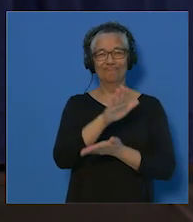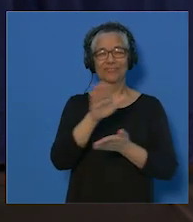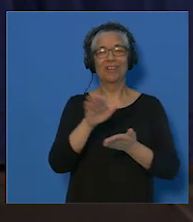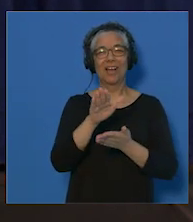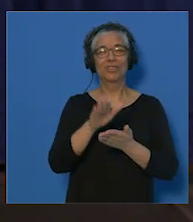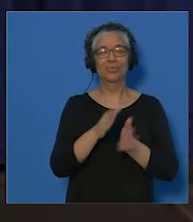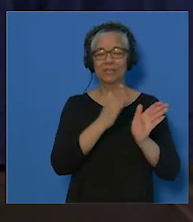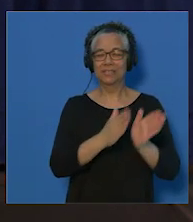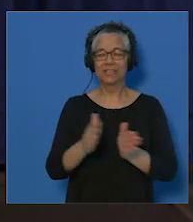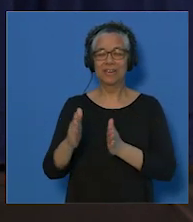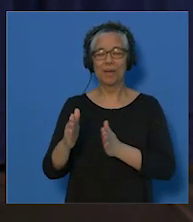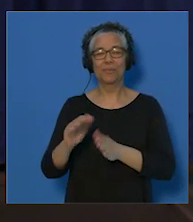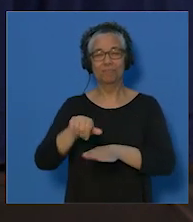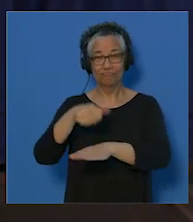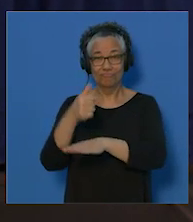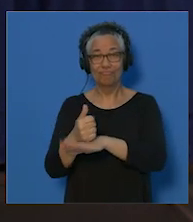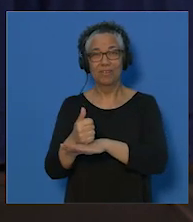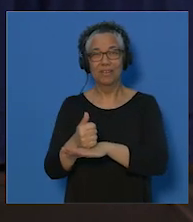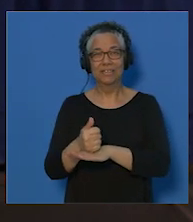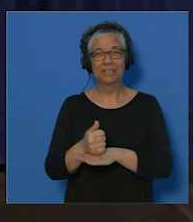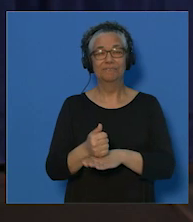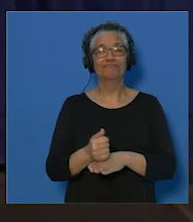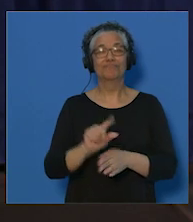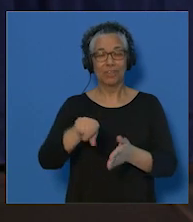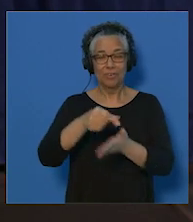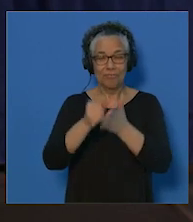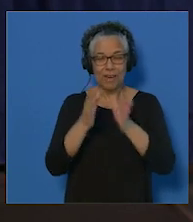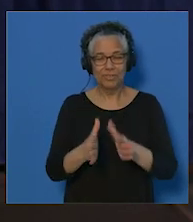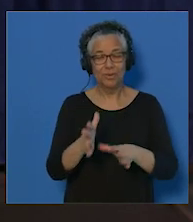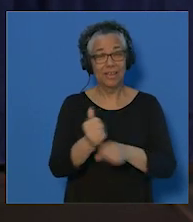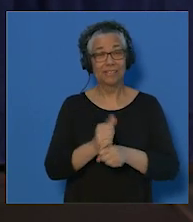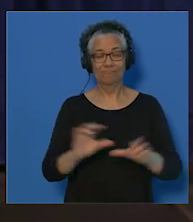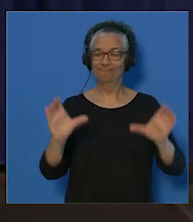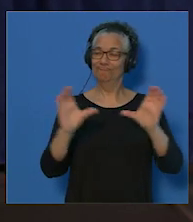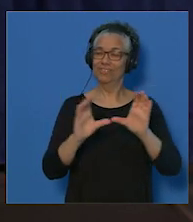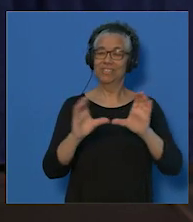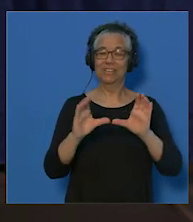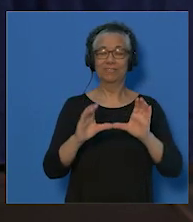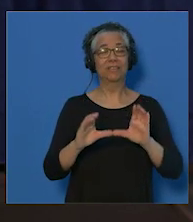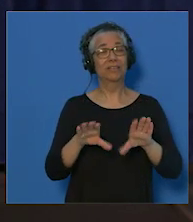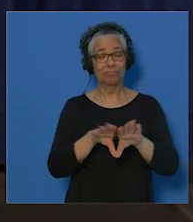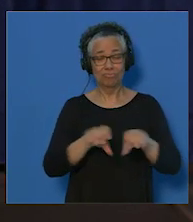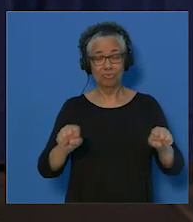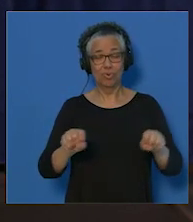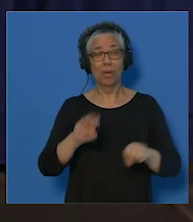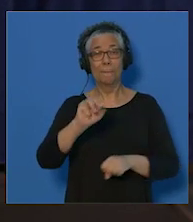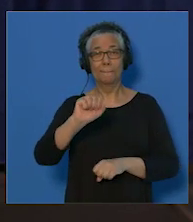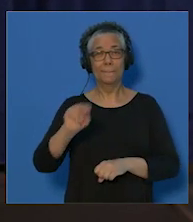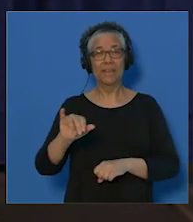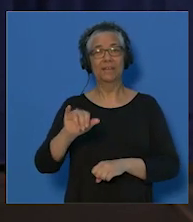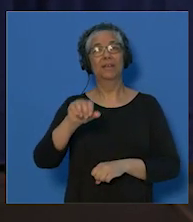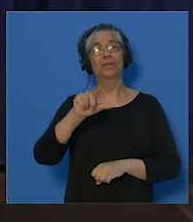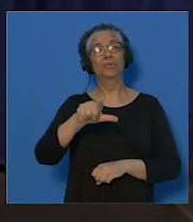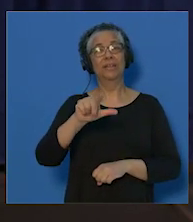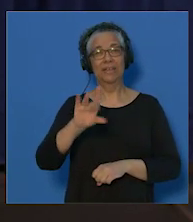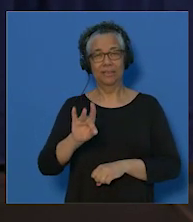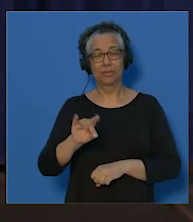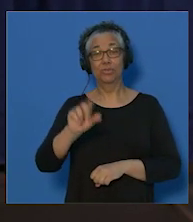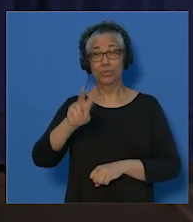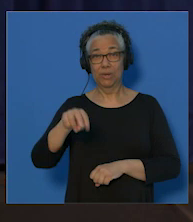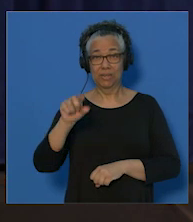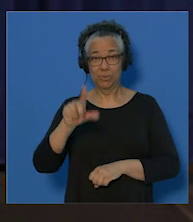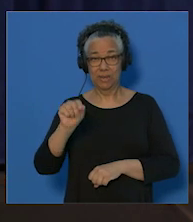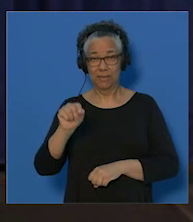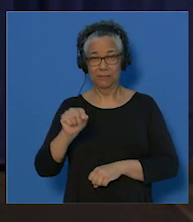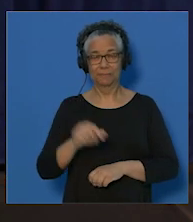a plan in place so graduates can collect their certificates, diplomas, and associate's degrees on May 28, 2020. Summer